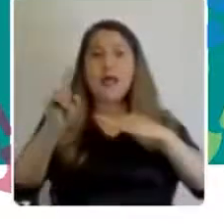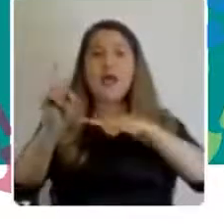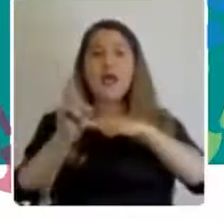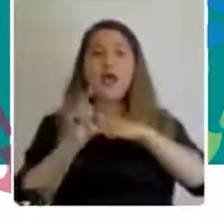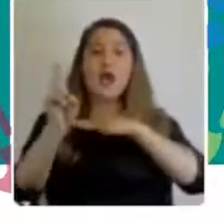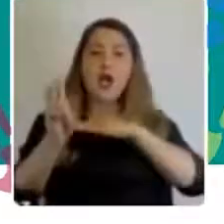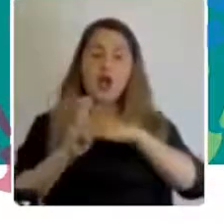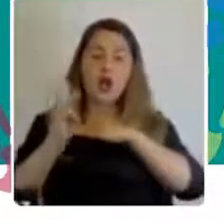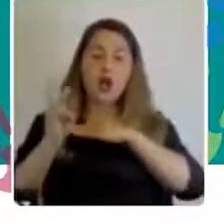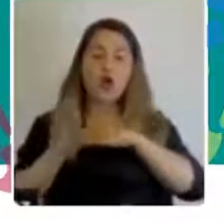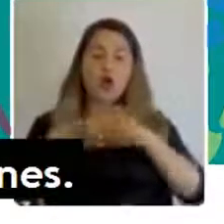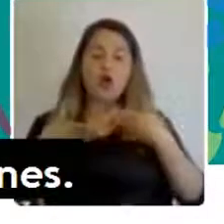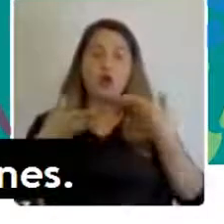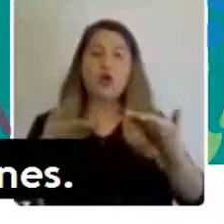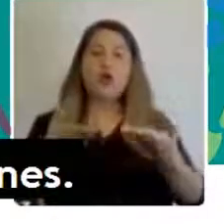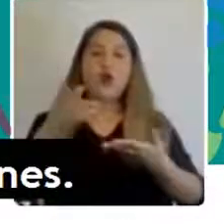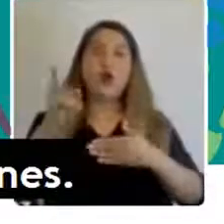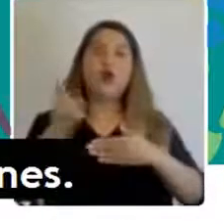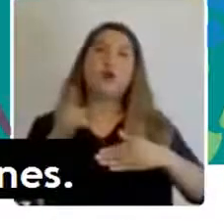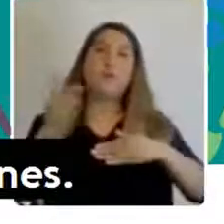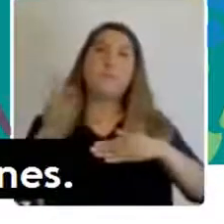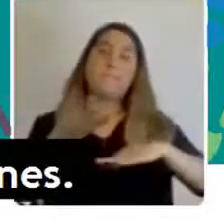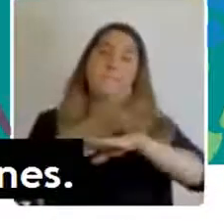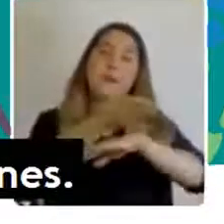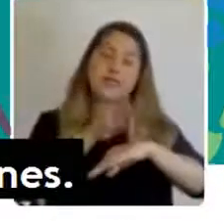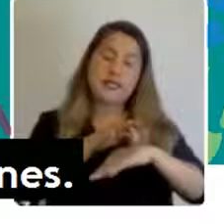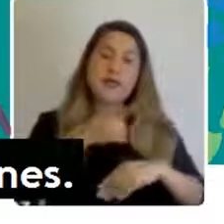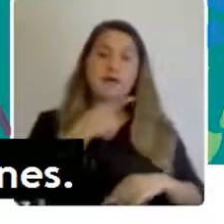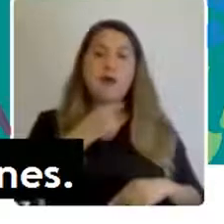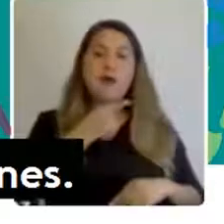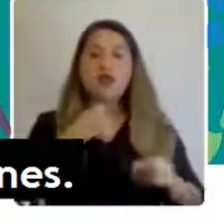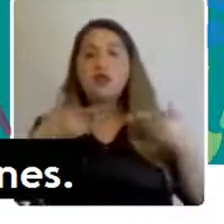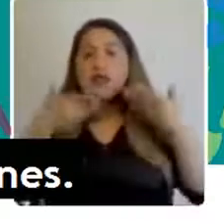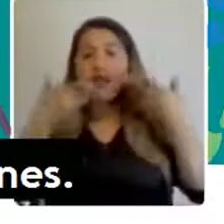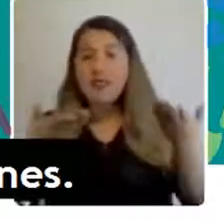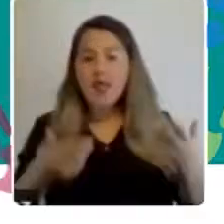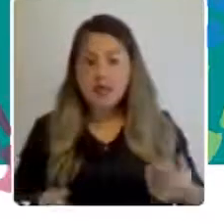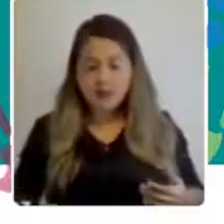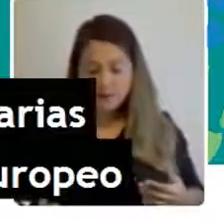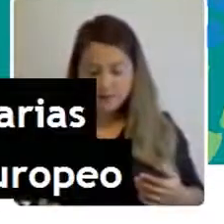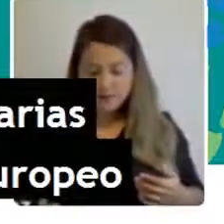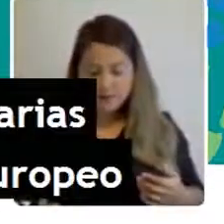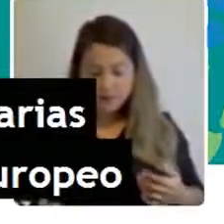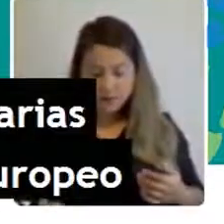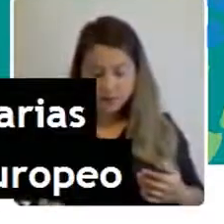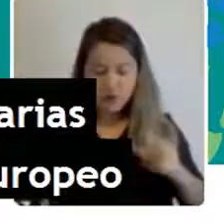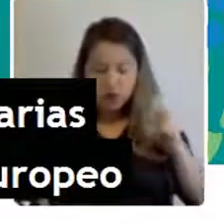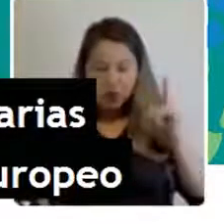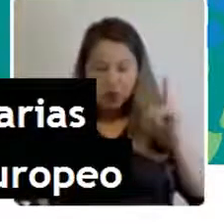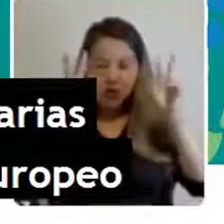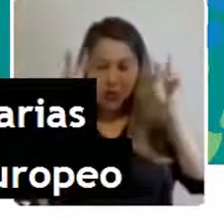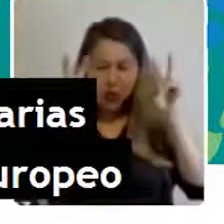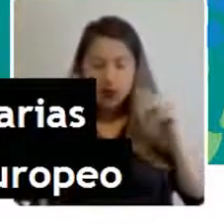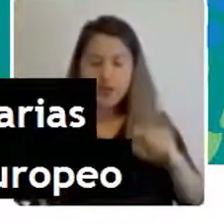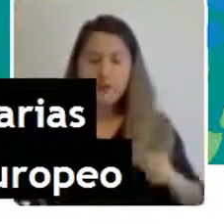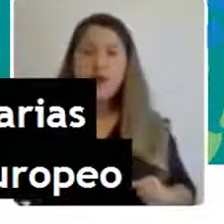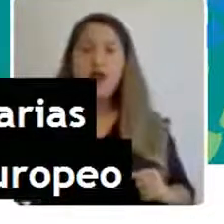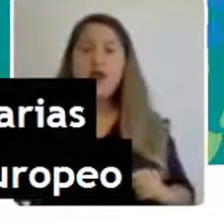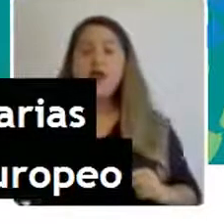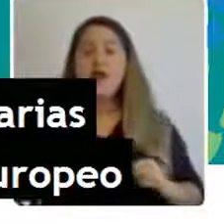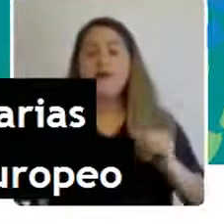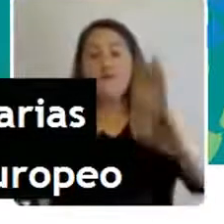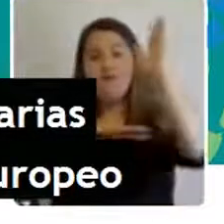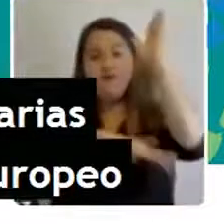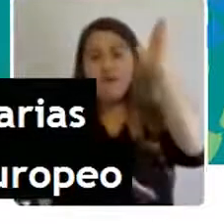of the legal basis. So there are, of course, many communications. First of all, we are